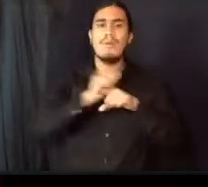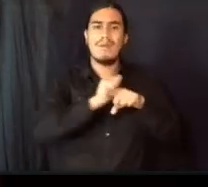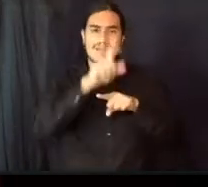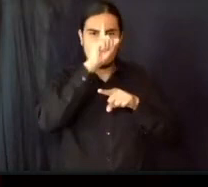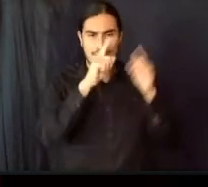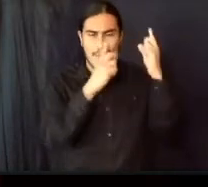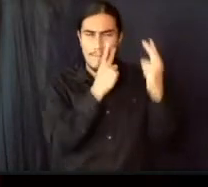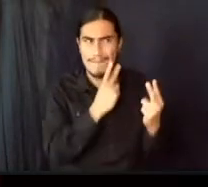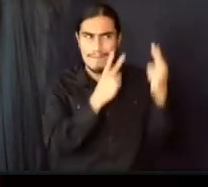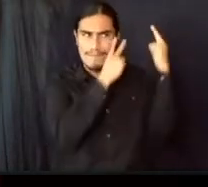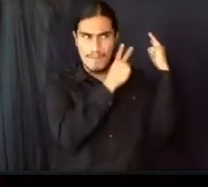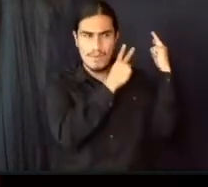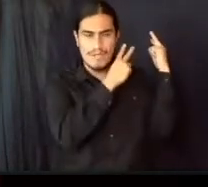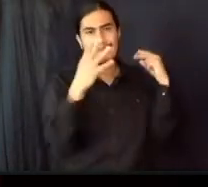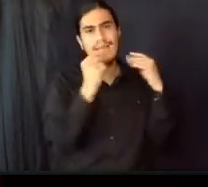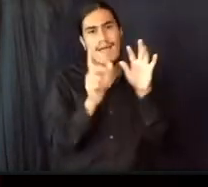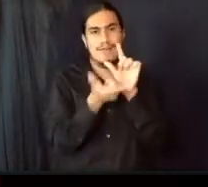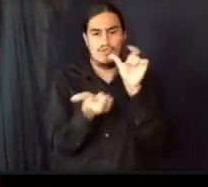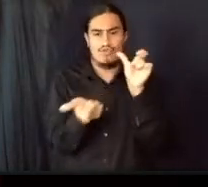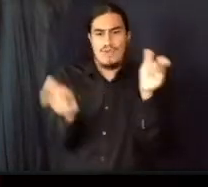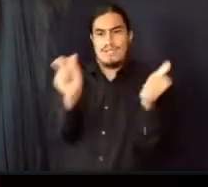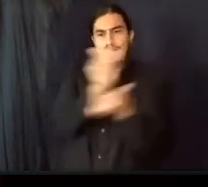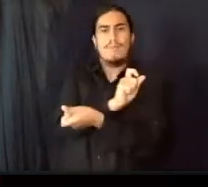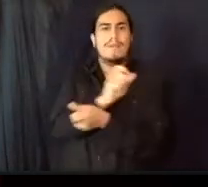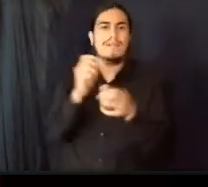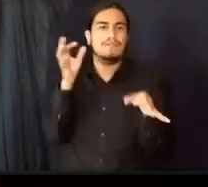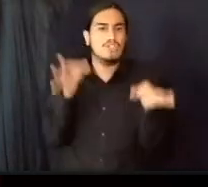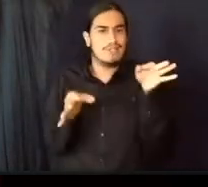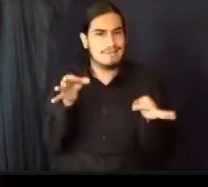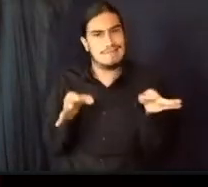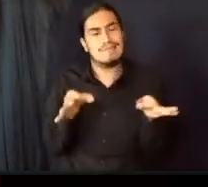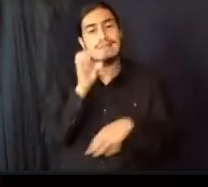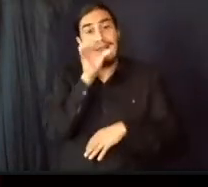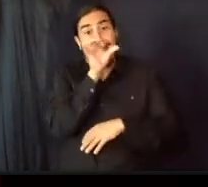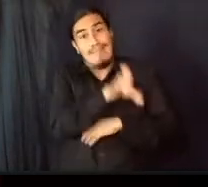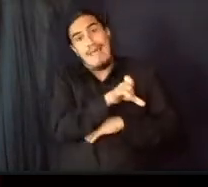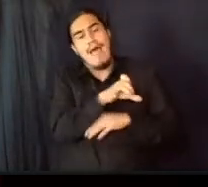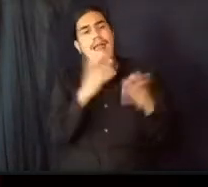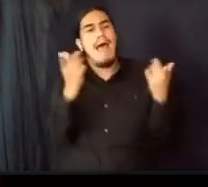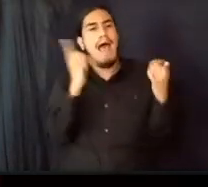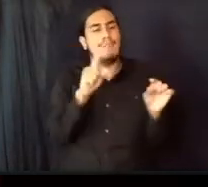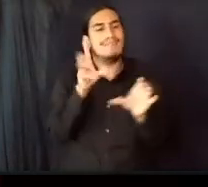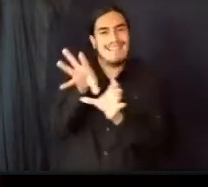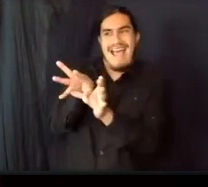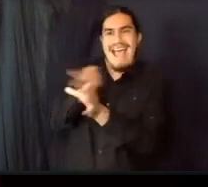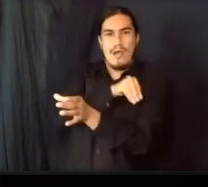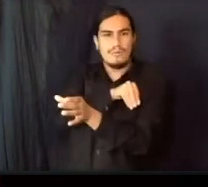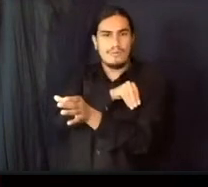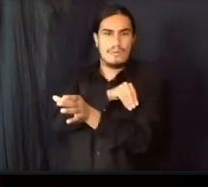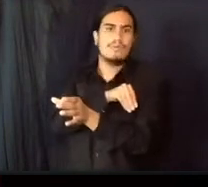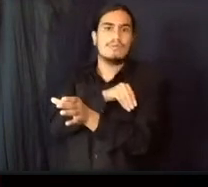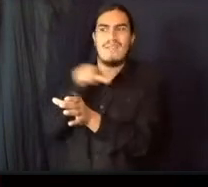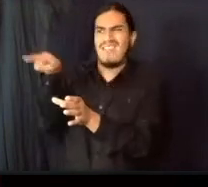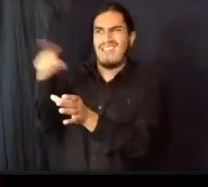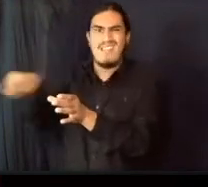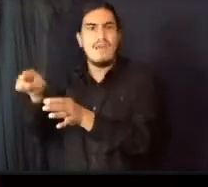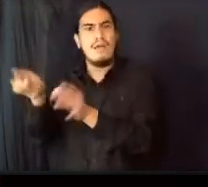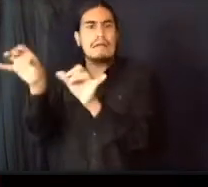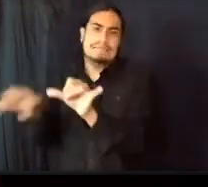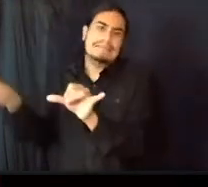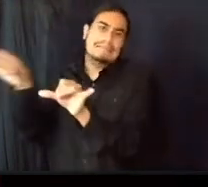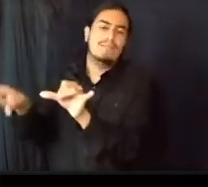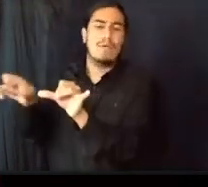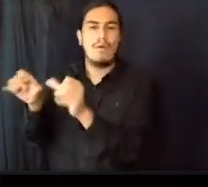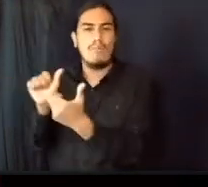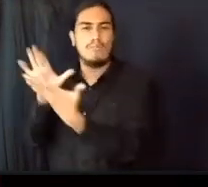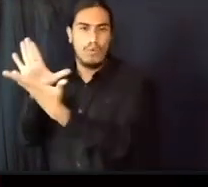and transformative justice, which operate at the outside of the modern proposed order of being,